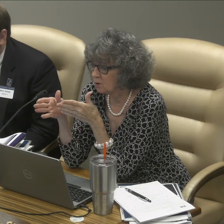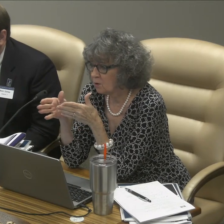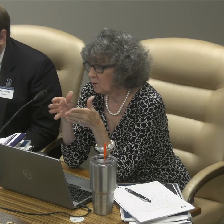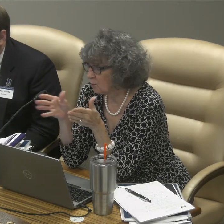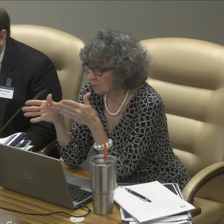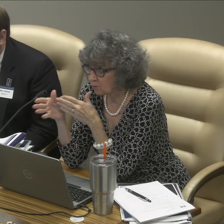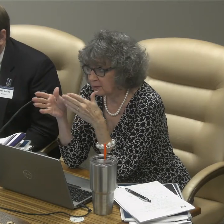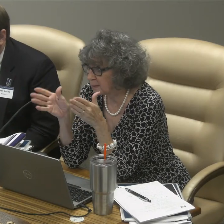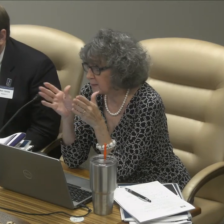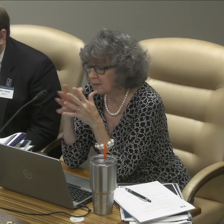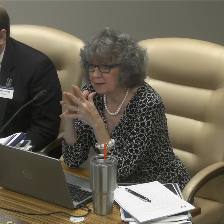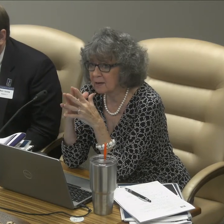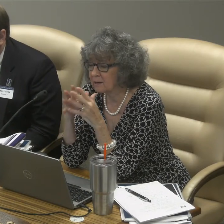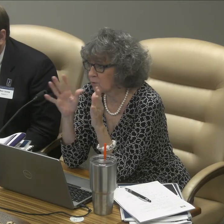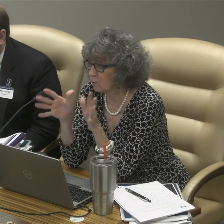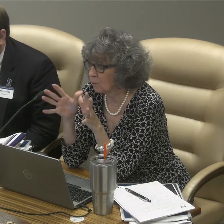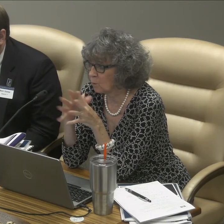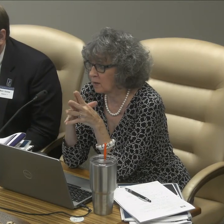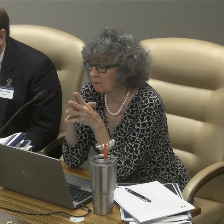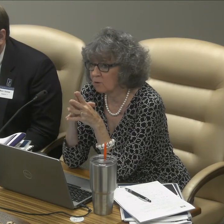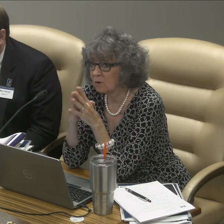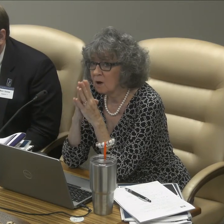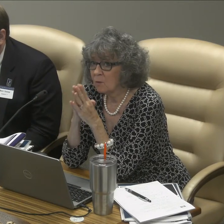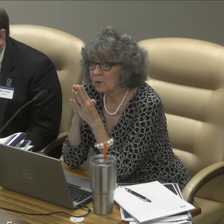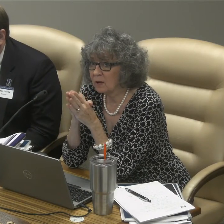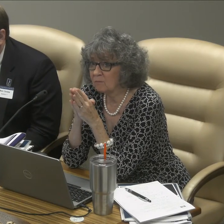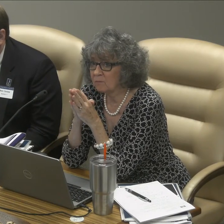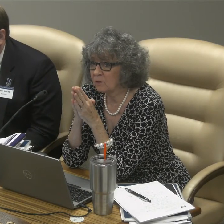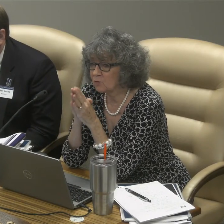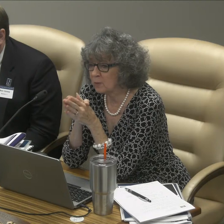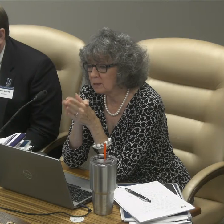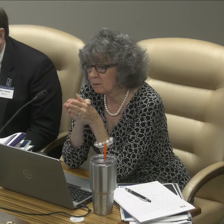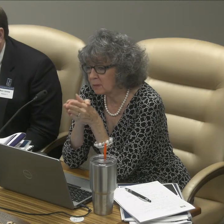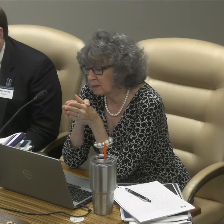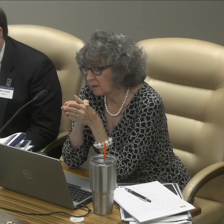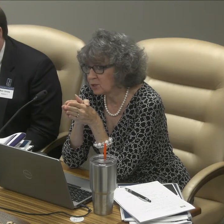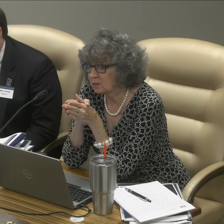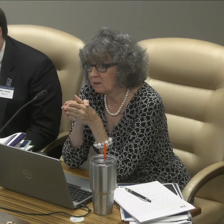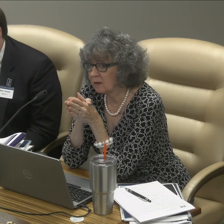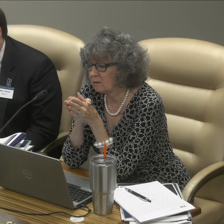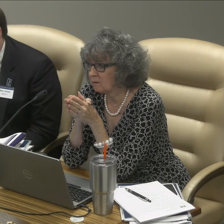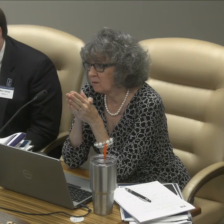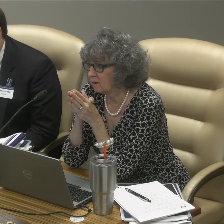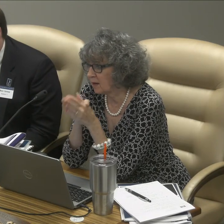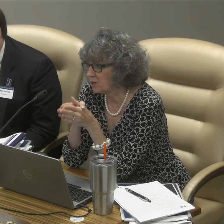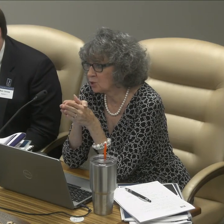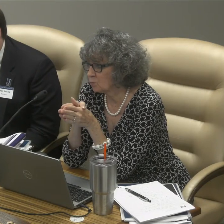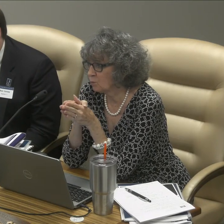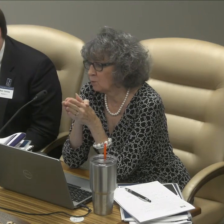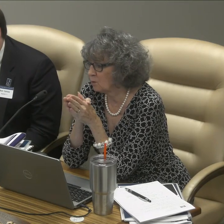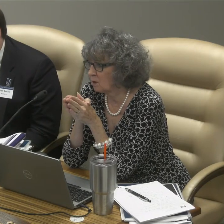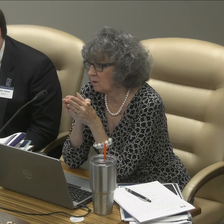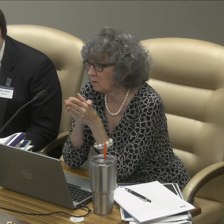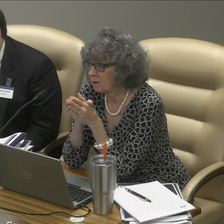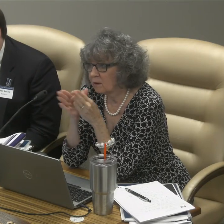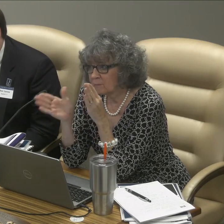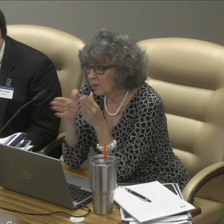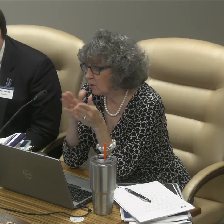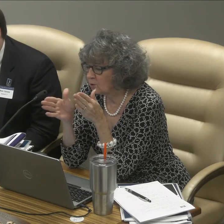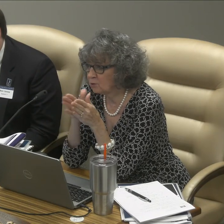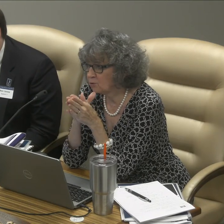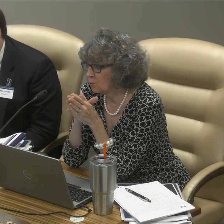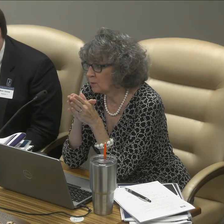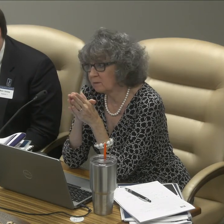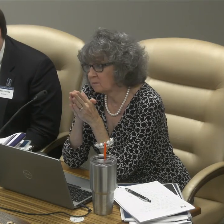Acacia or NCAA or whatever but I there's been some discussion that the acacia rule on